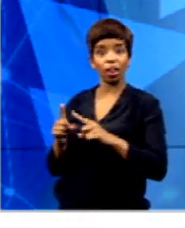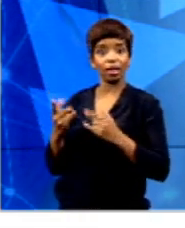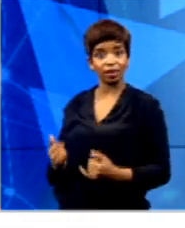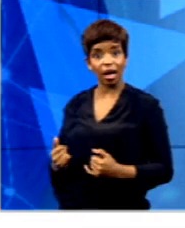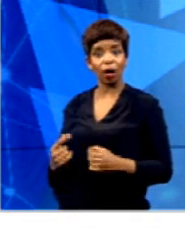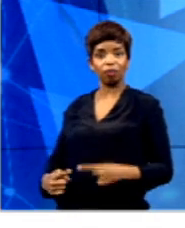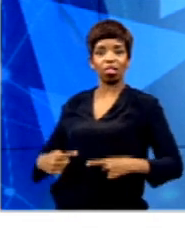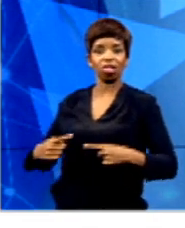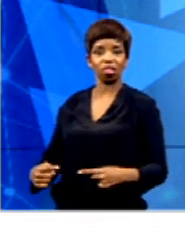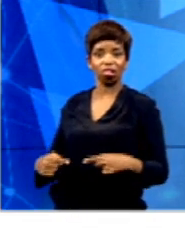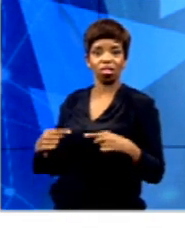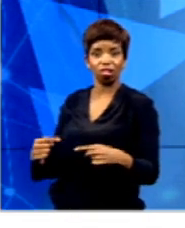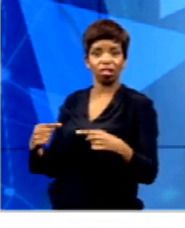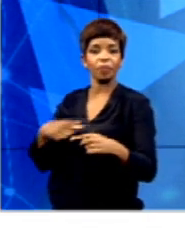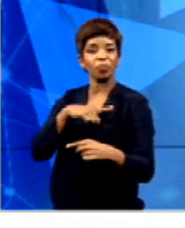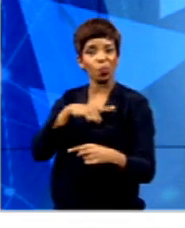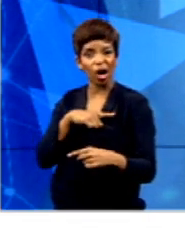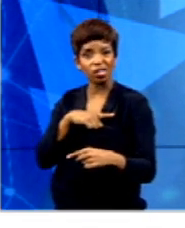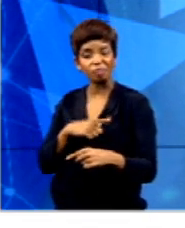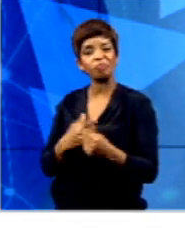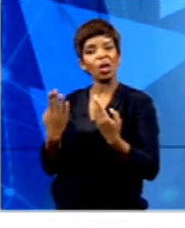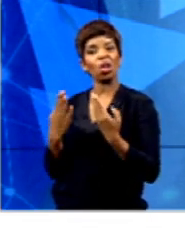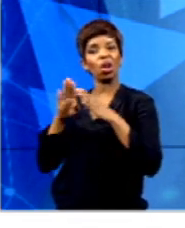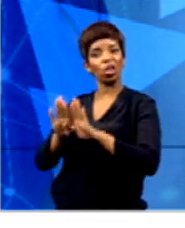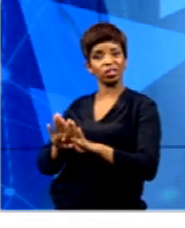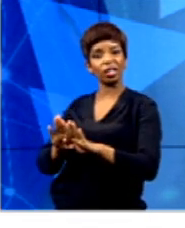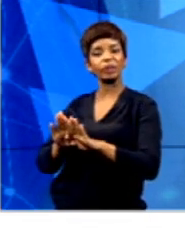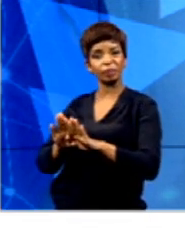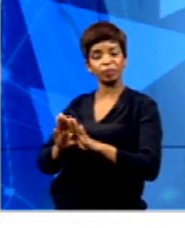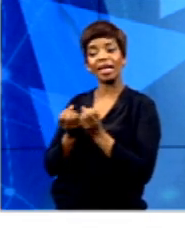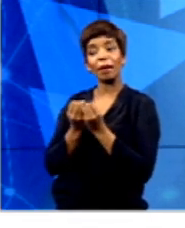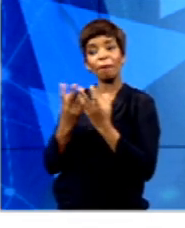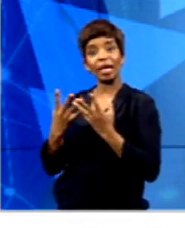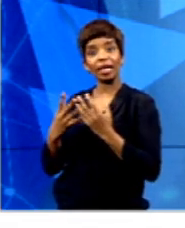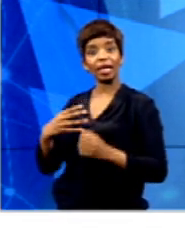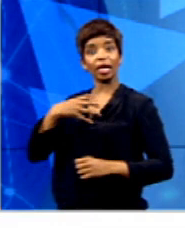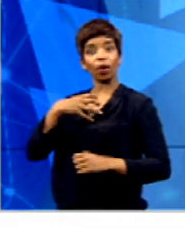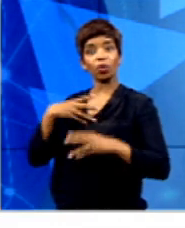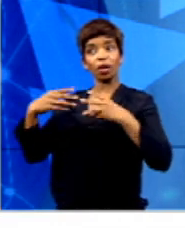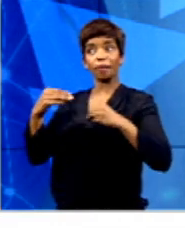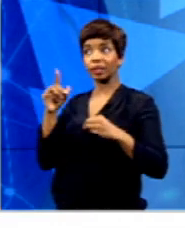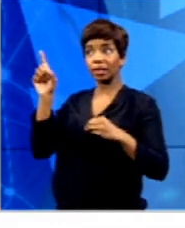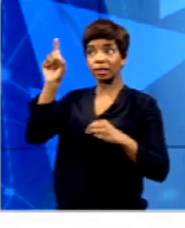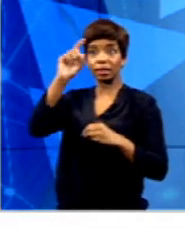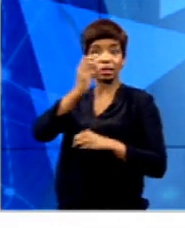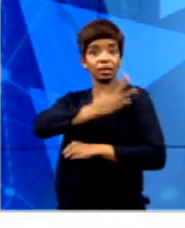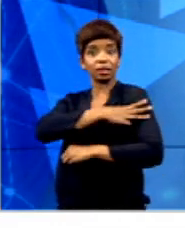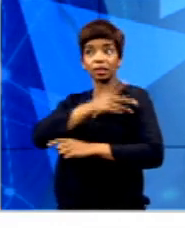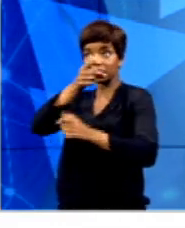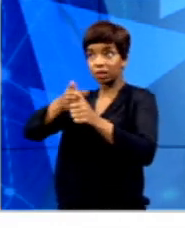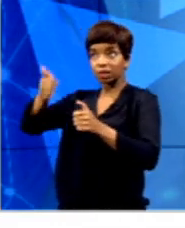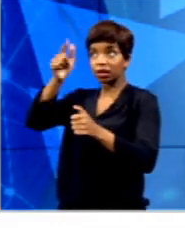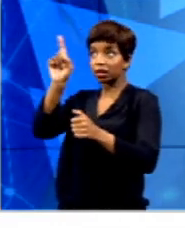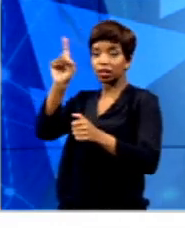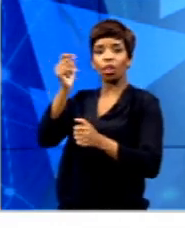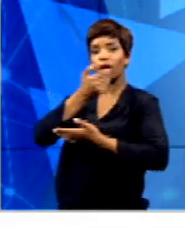moment, given this lockdown, and many of the employers themselves not too sure what to do, or given the loss of